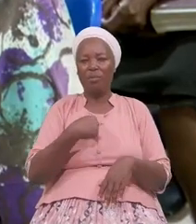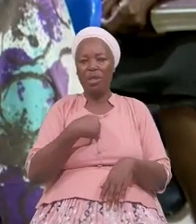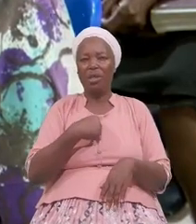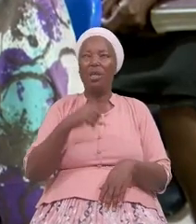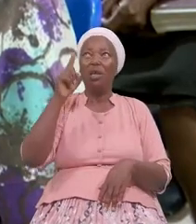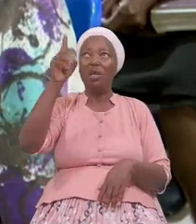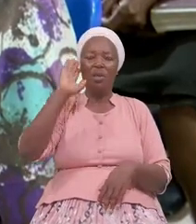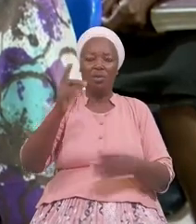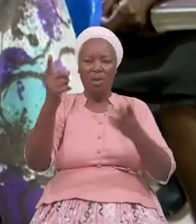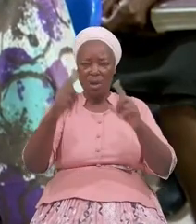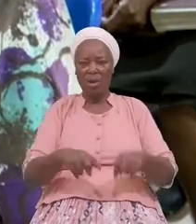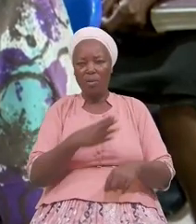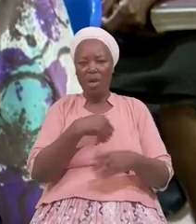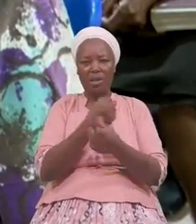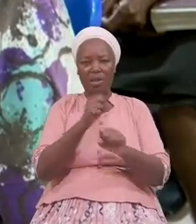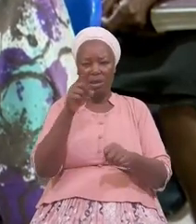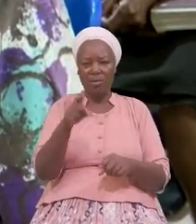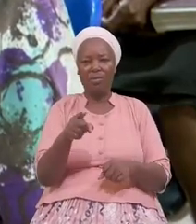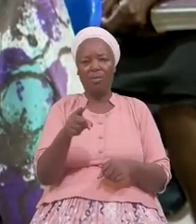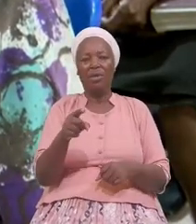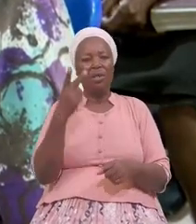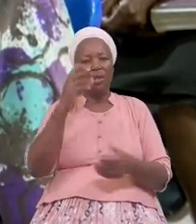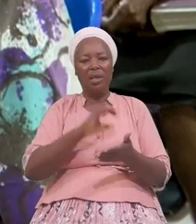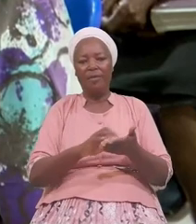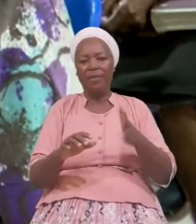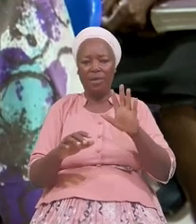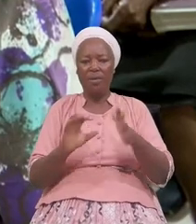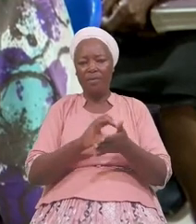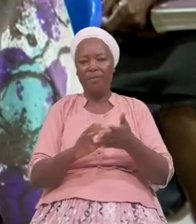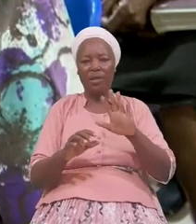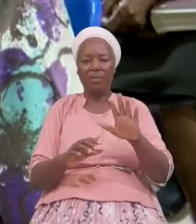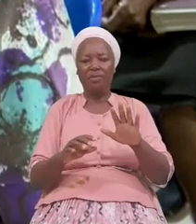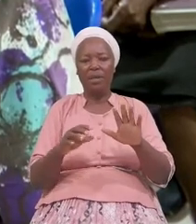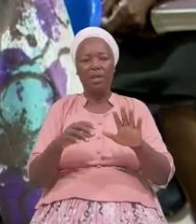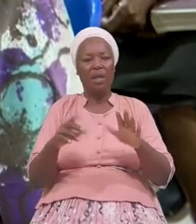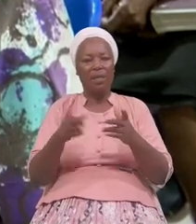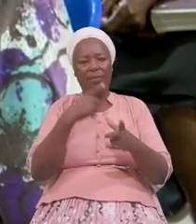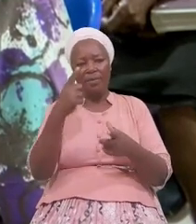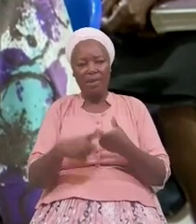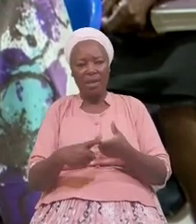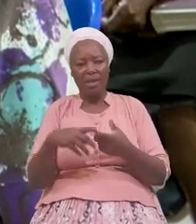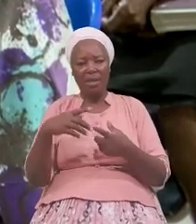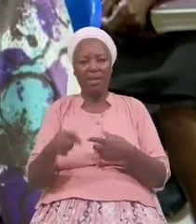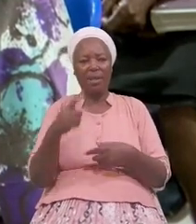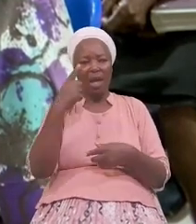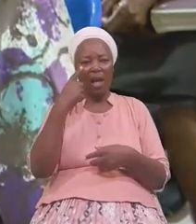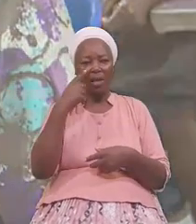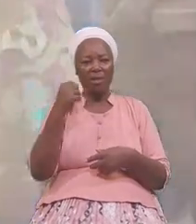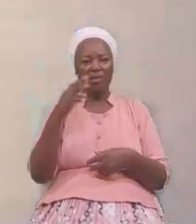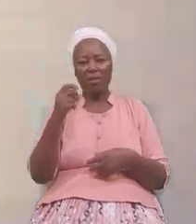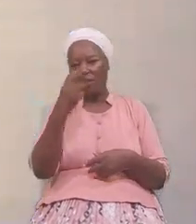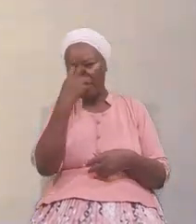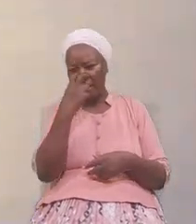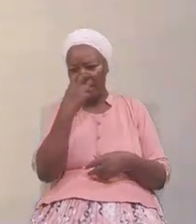will come and save you. Look at verse 5. In verse 5, then the eyes of